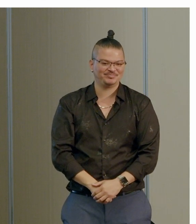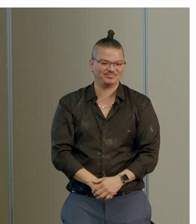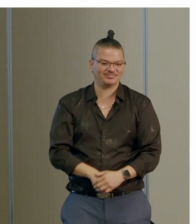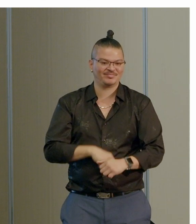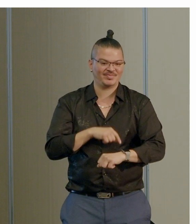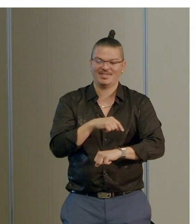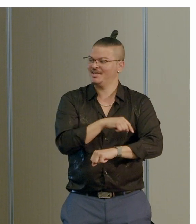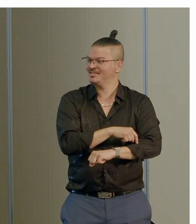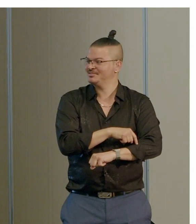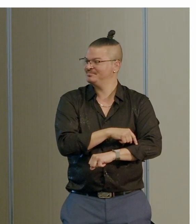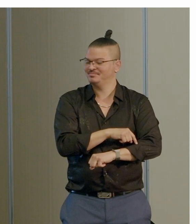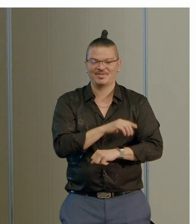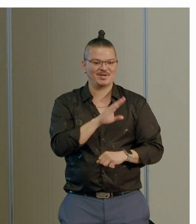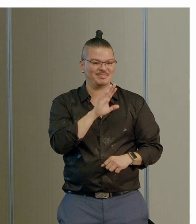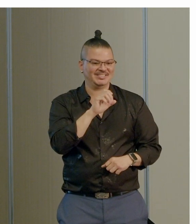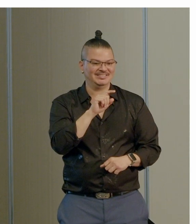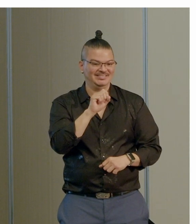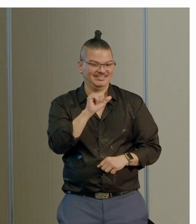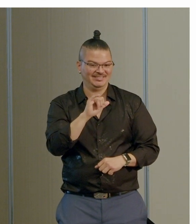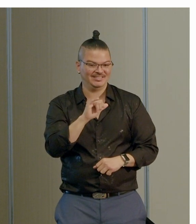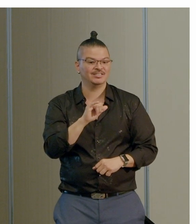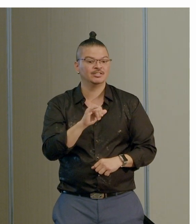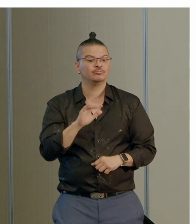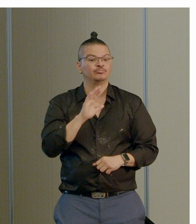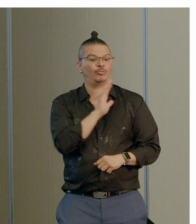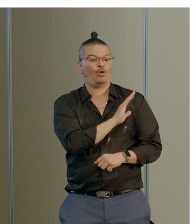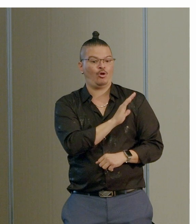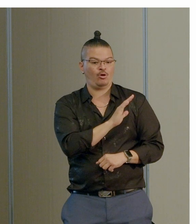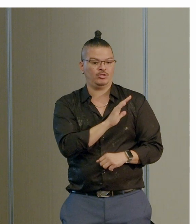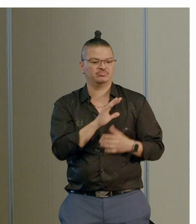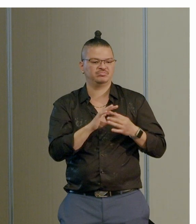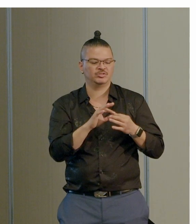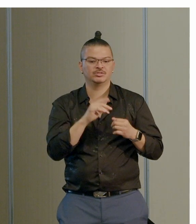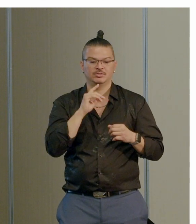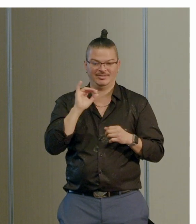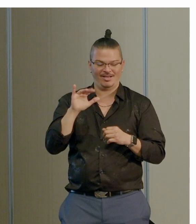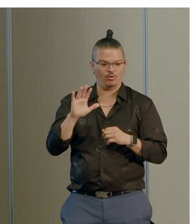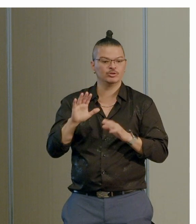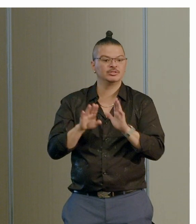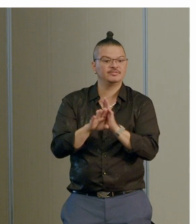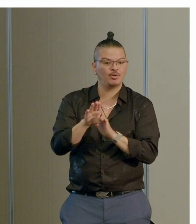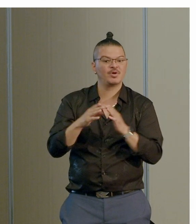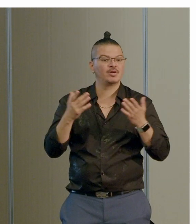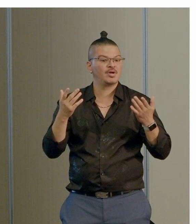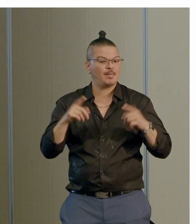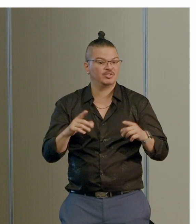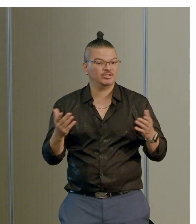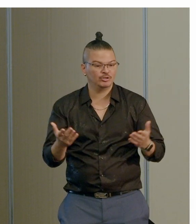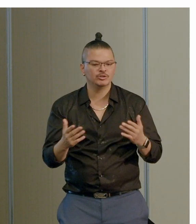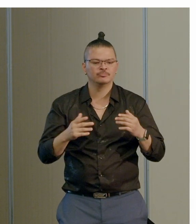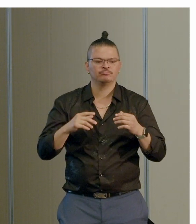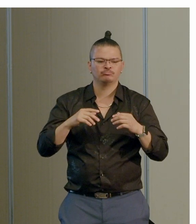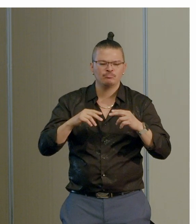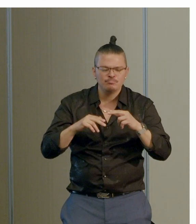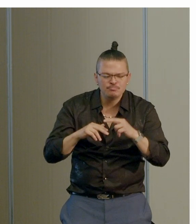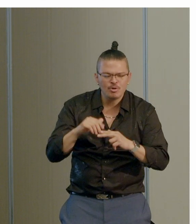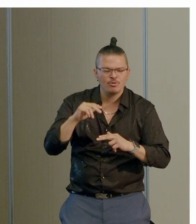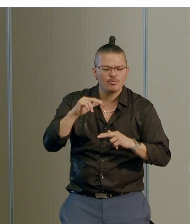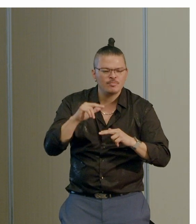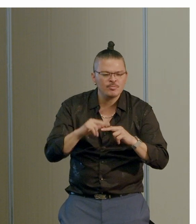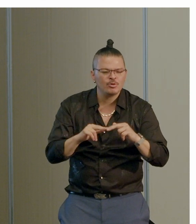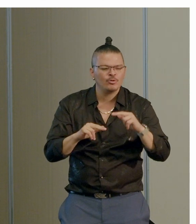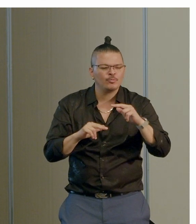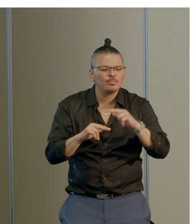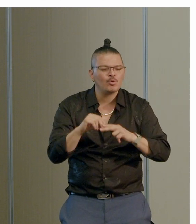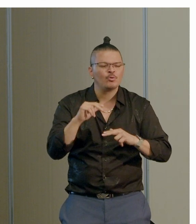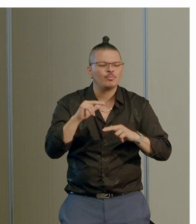resources. Start here, build upon what you have already, but again, we're really big fans of not